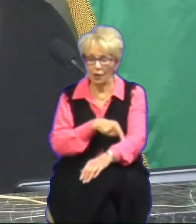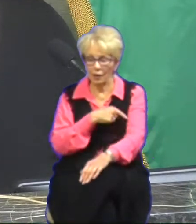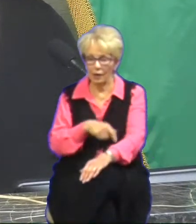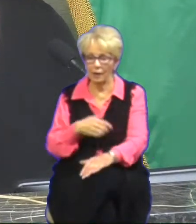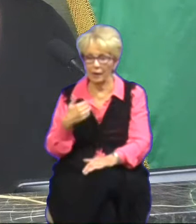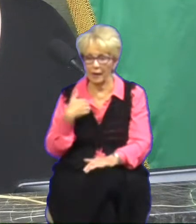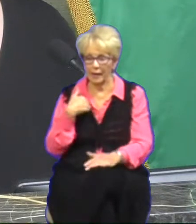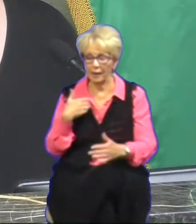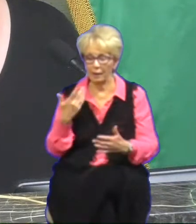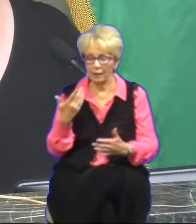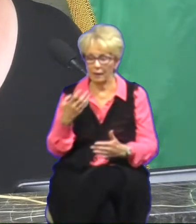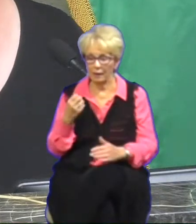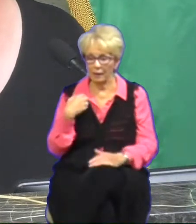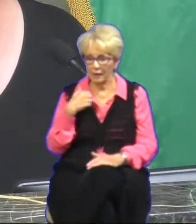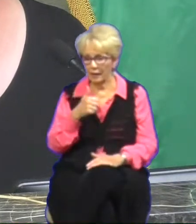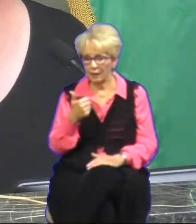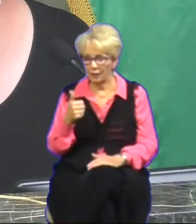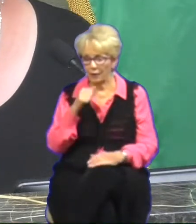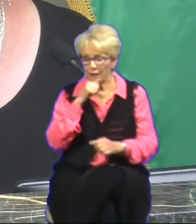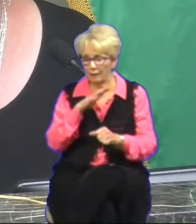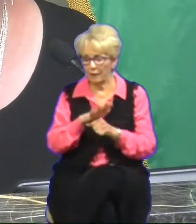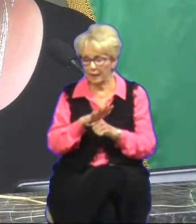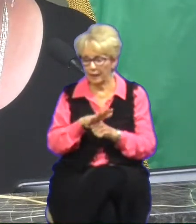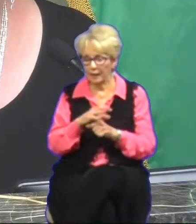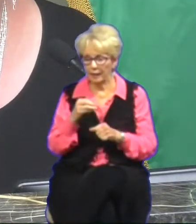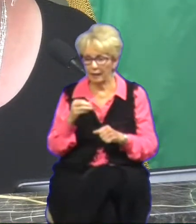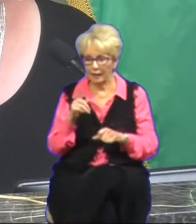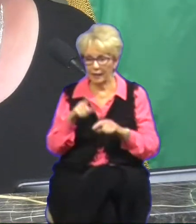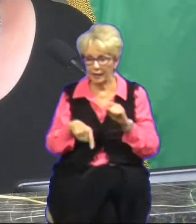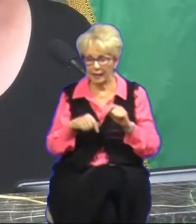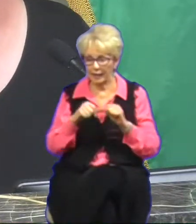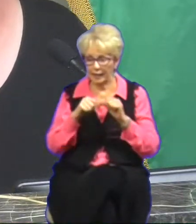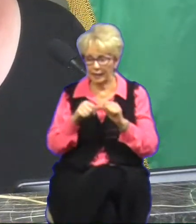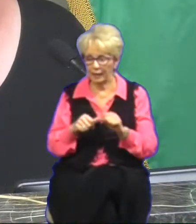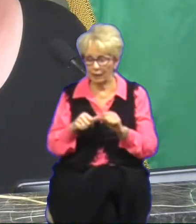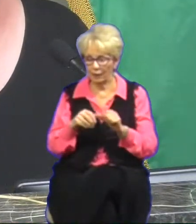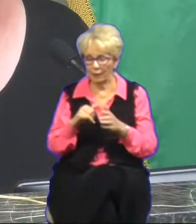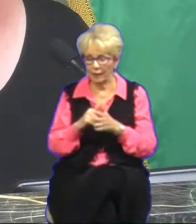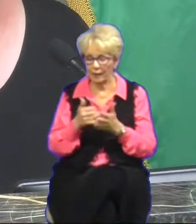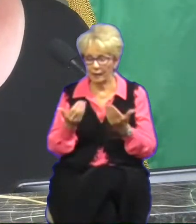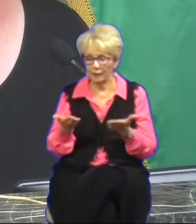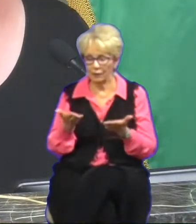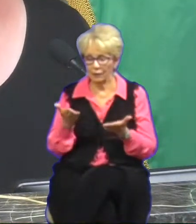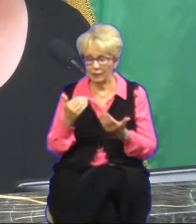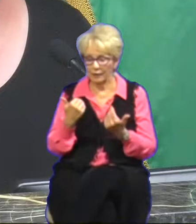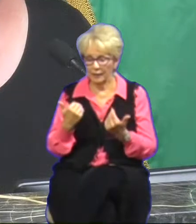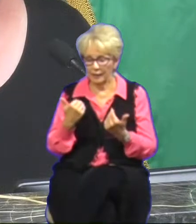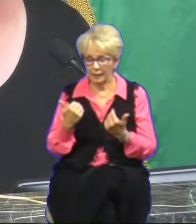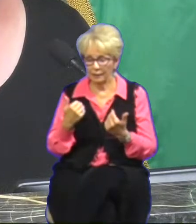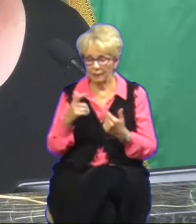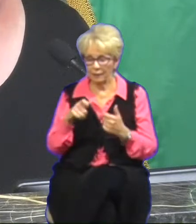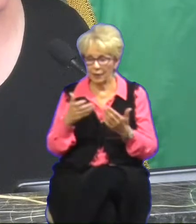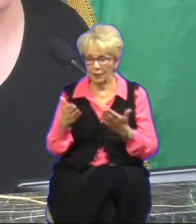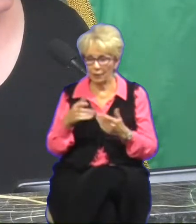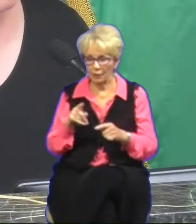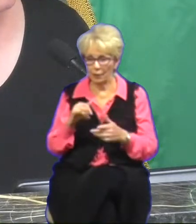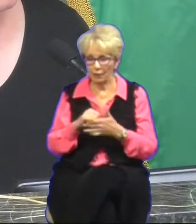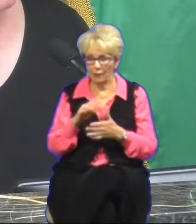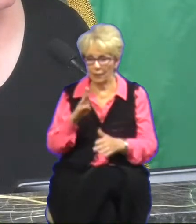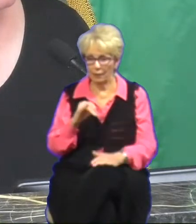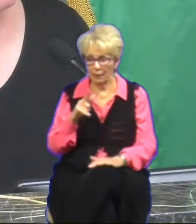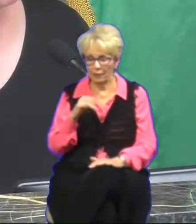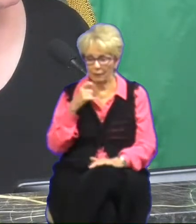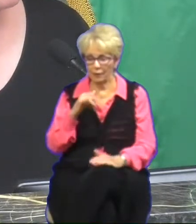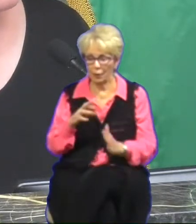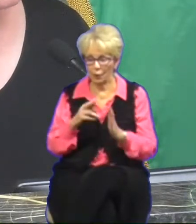has expressed that he has other commitments and cannot continue to serve at this time. While the bylaws for